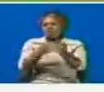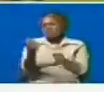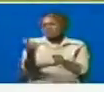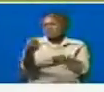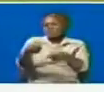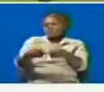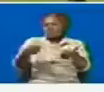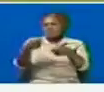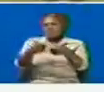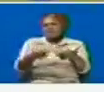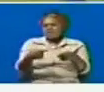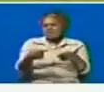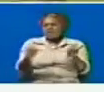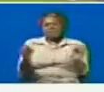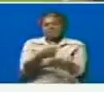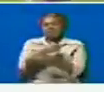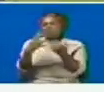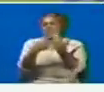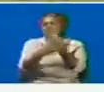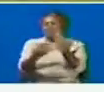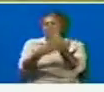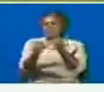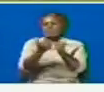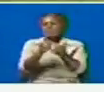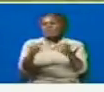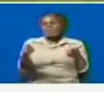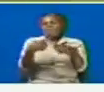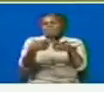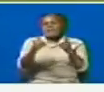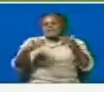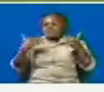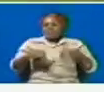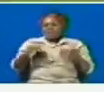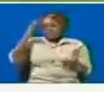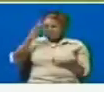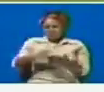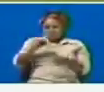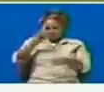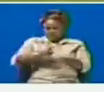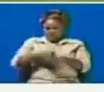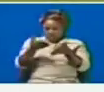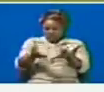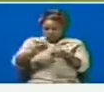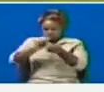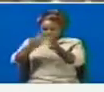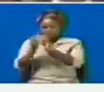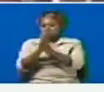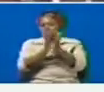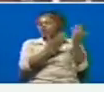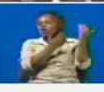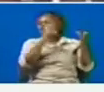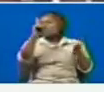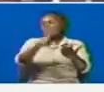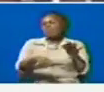years has not been replicated in the CAF Champions League. However, the players believe it's time to change the narrative. All we're hoping for